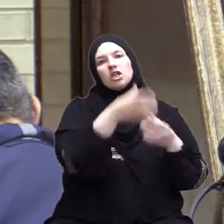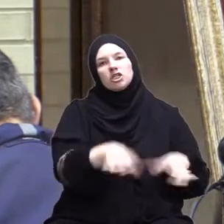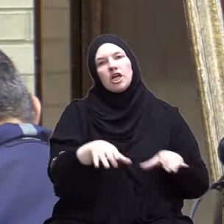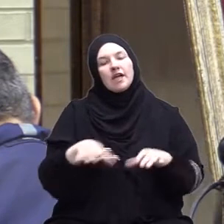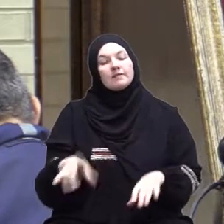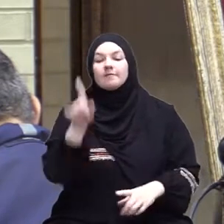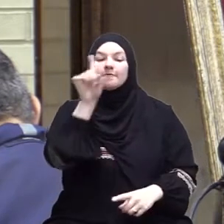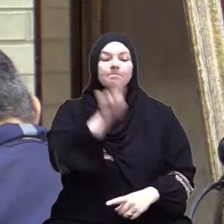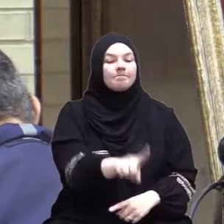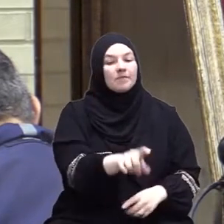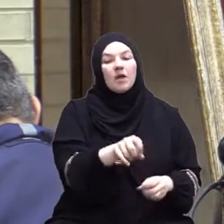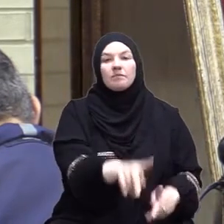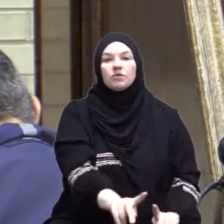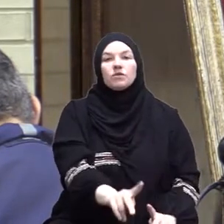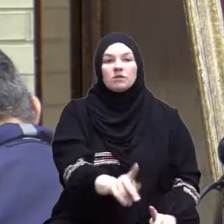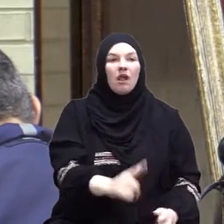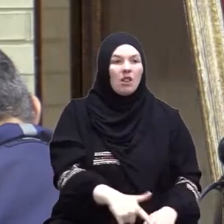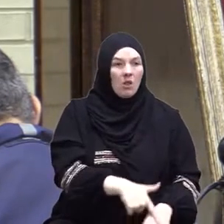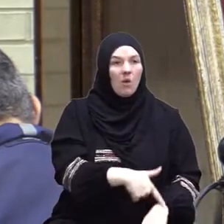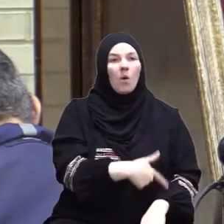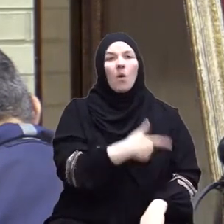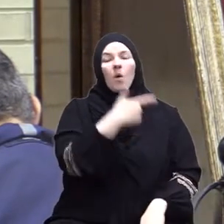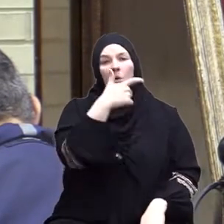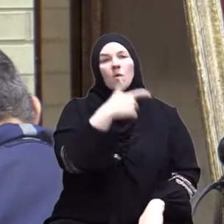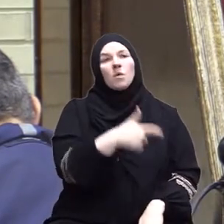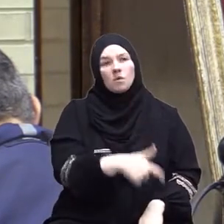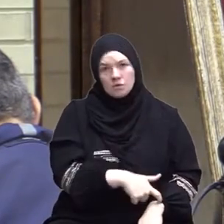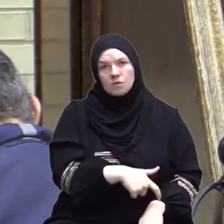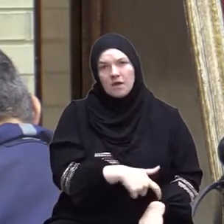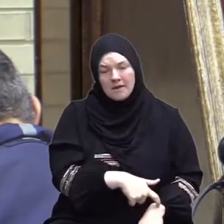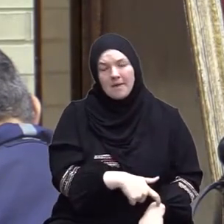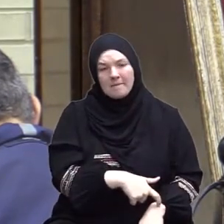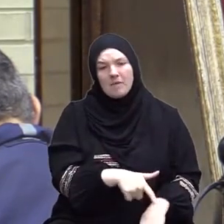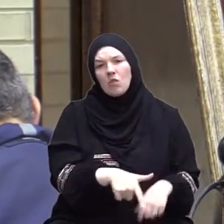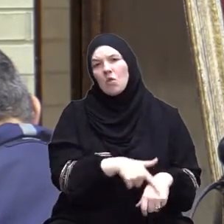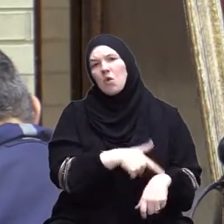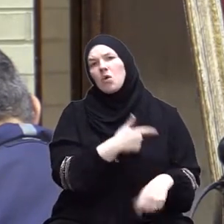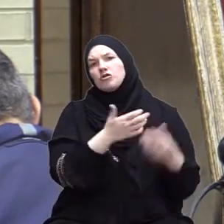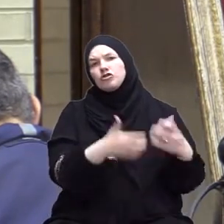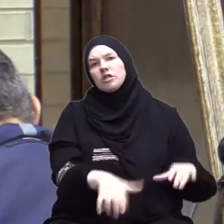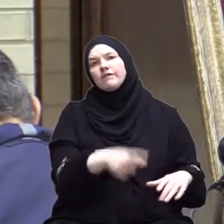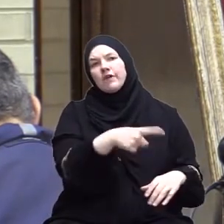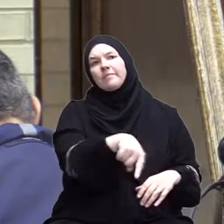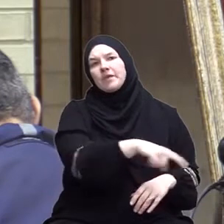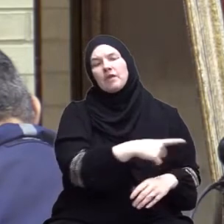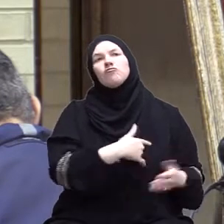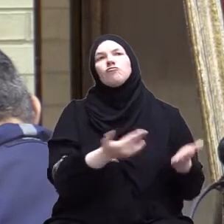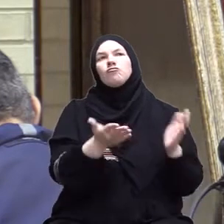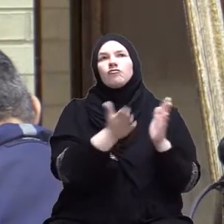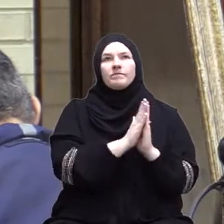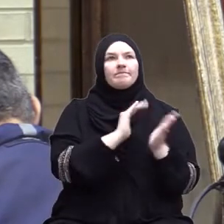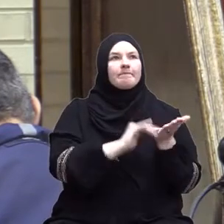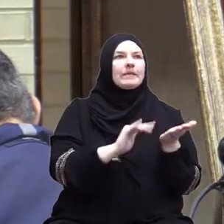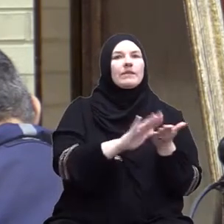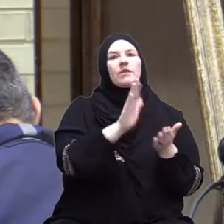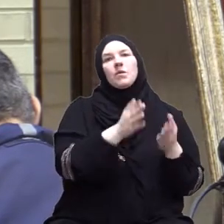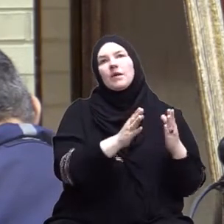right? And they lived long, so that one chance was long enough for them to recover from heathen